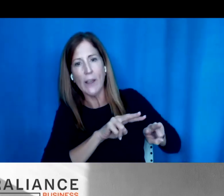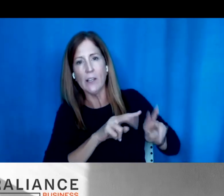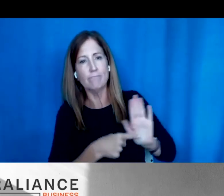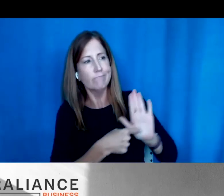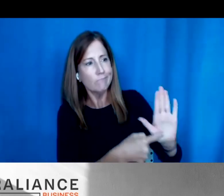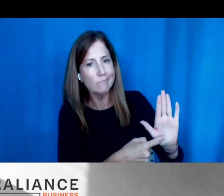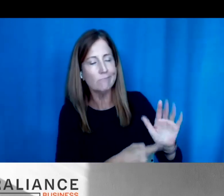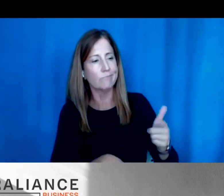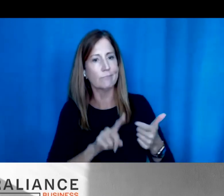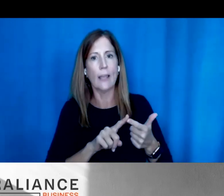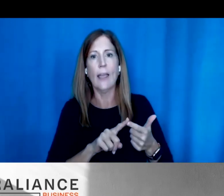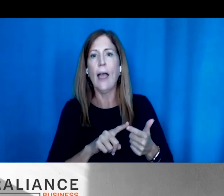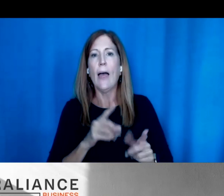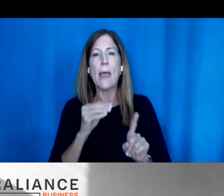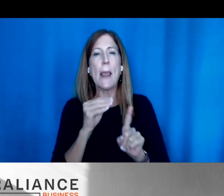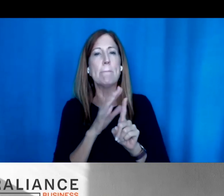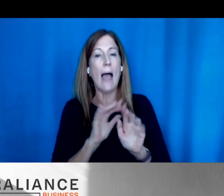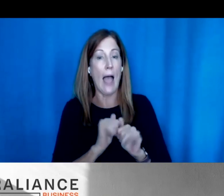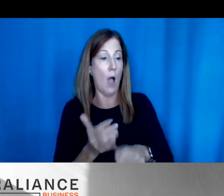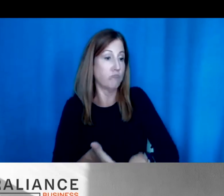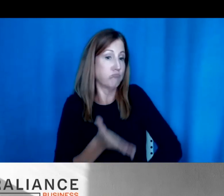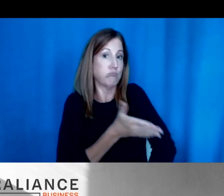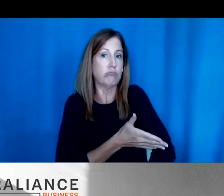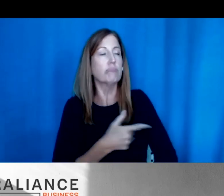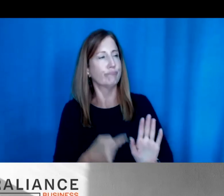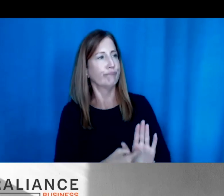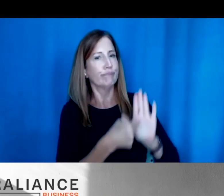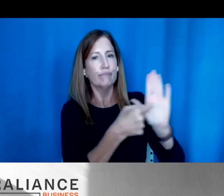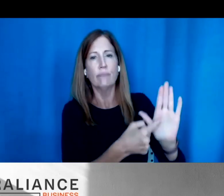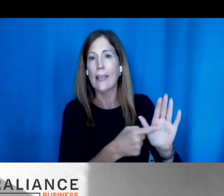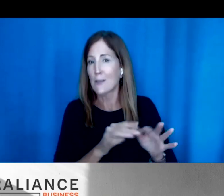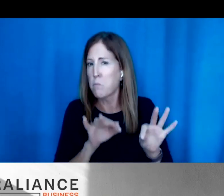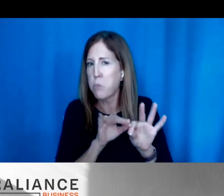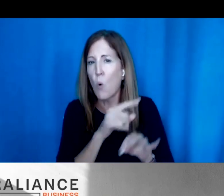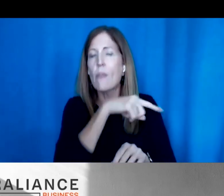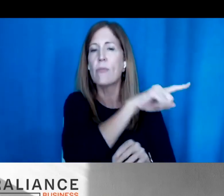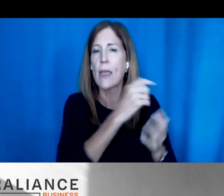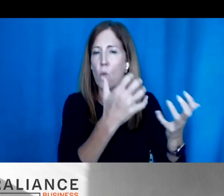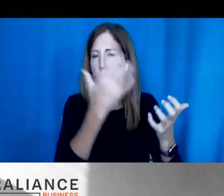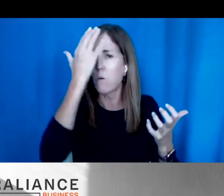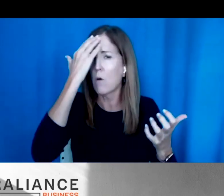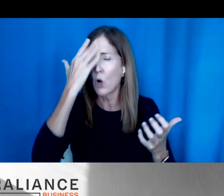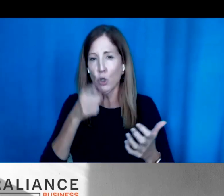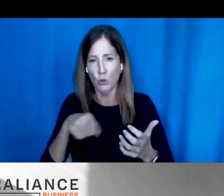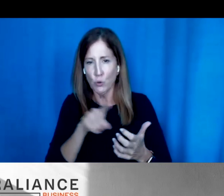important to any company and business that you're working with. So you always want to make sure